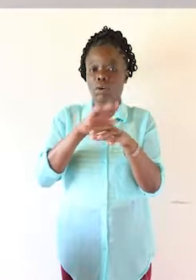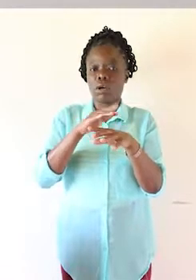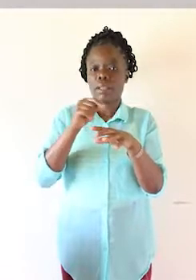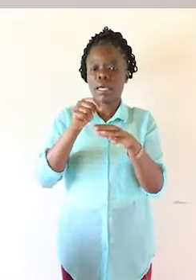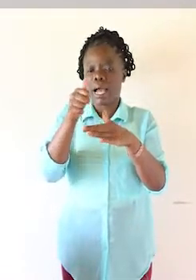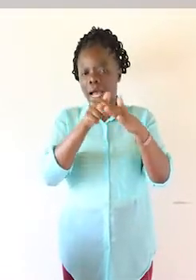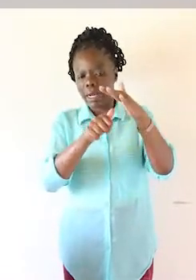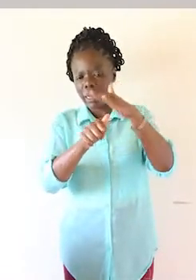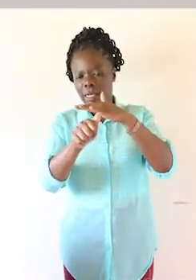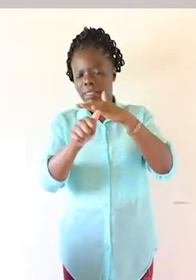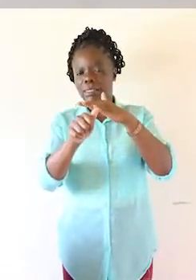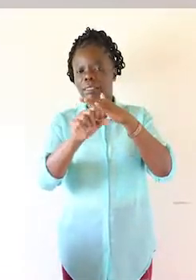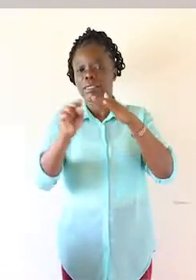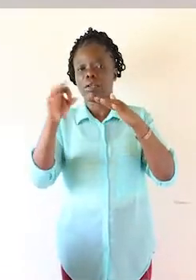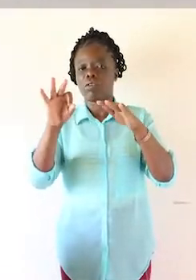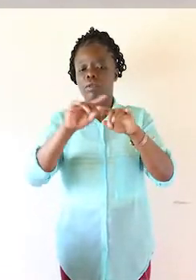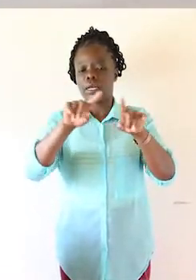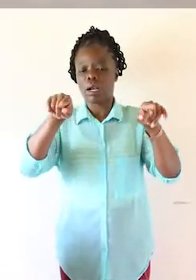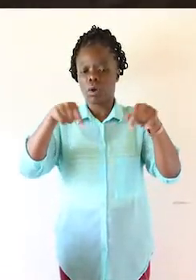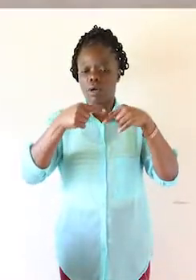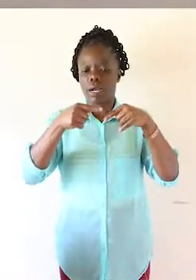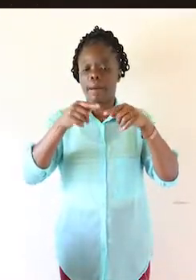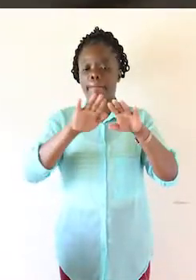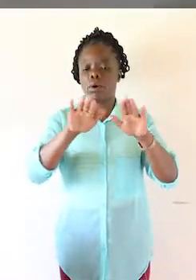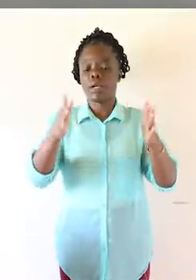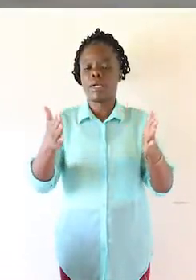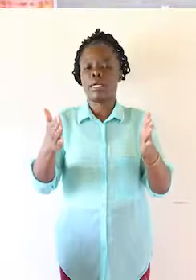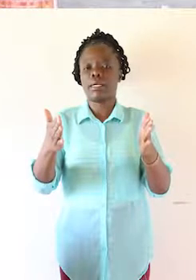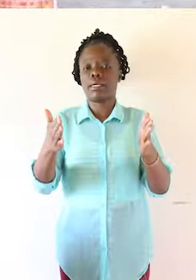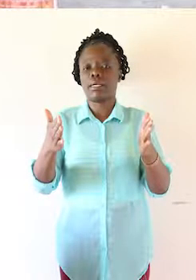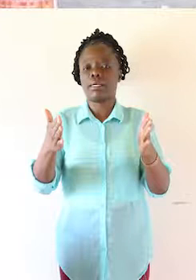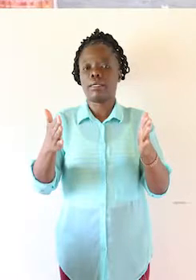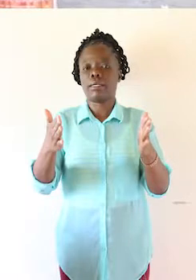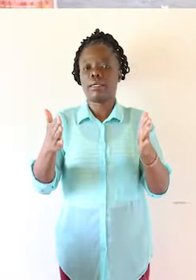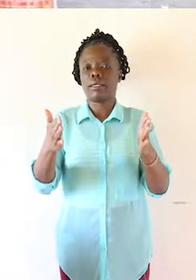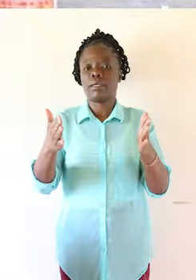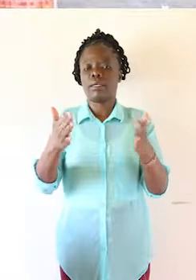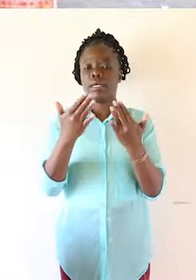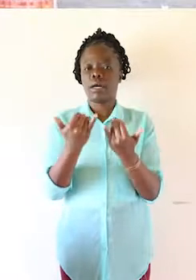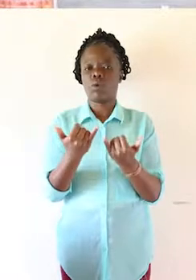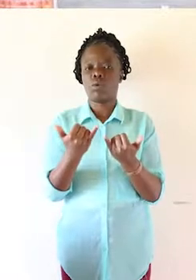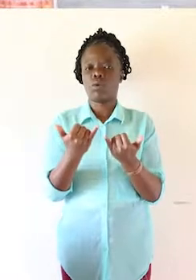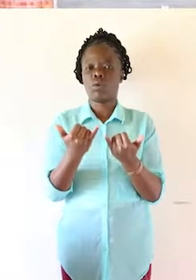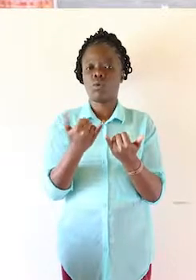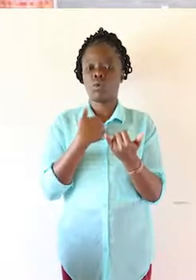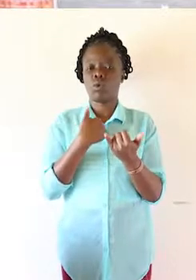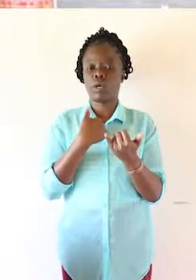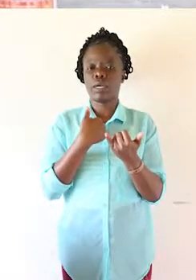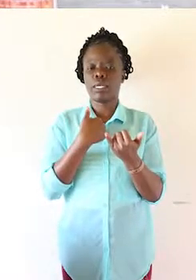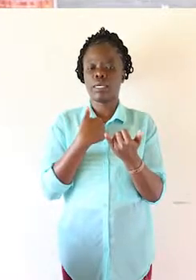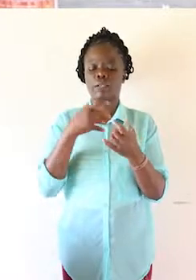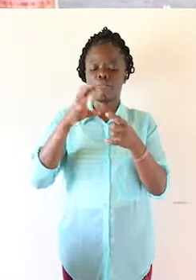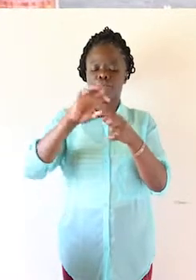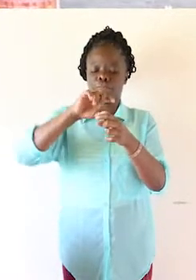legs on the underside of the round board using screws. Now, yes. Now, we